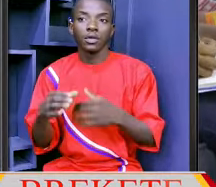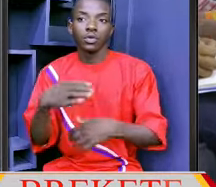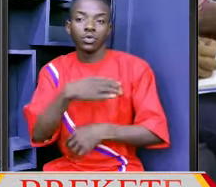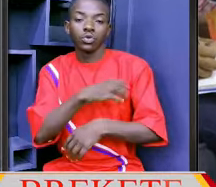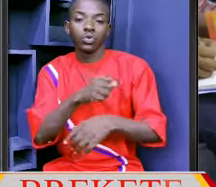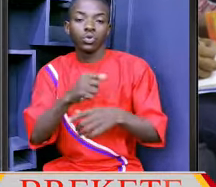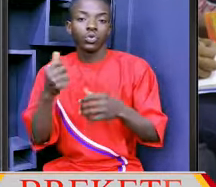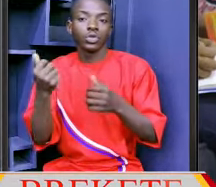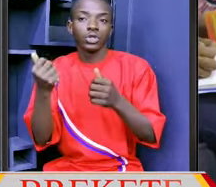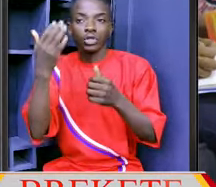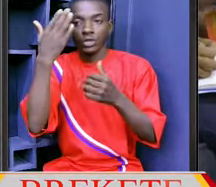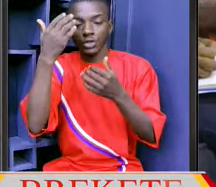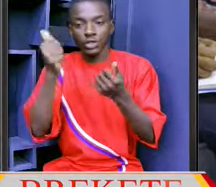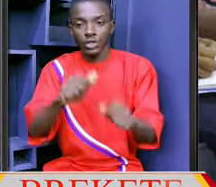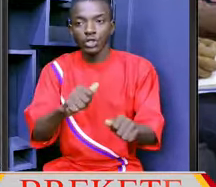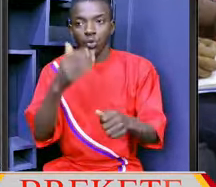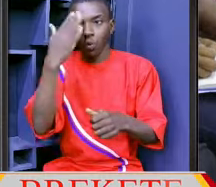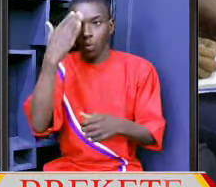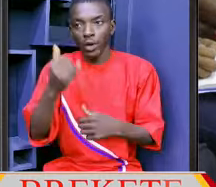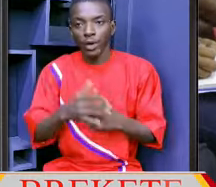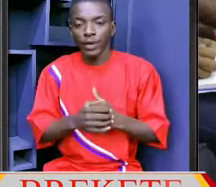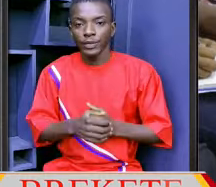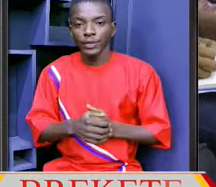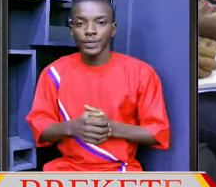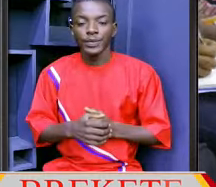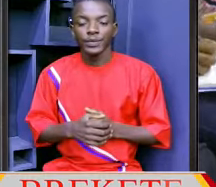we go change. Why?